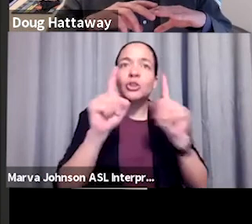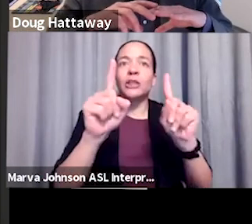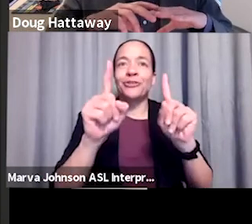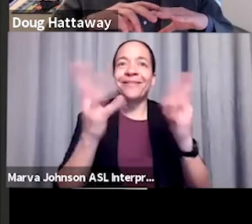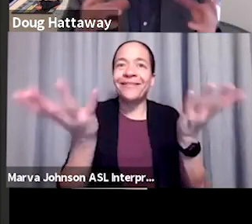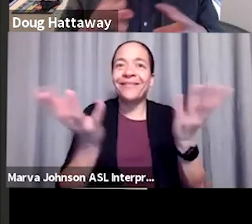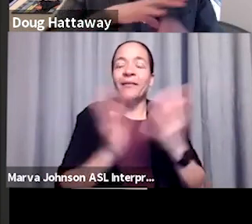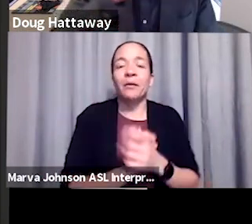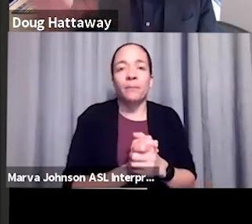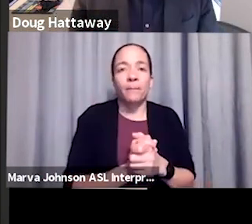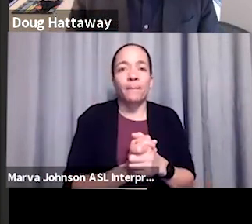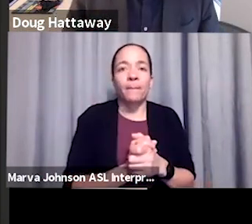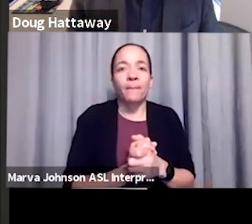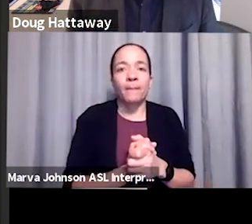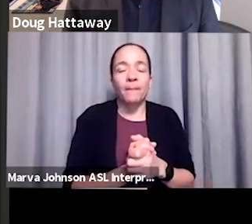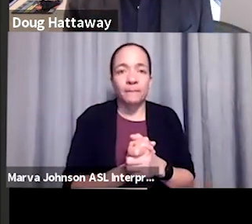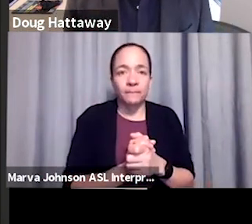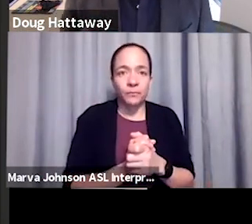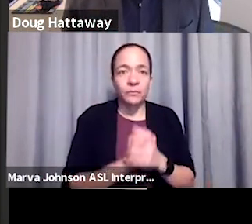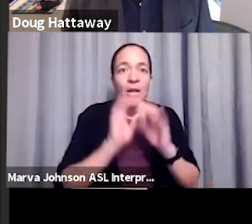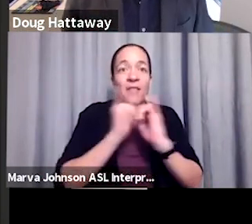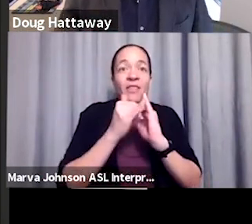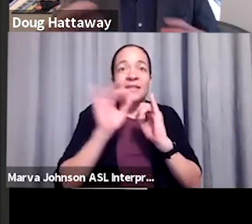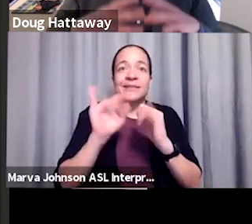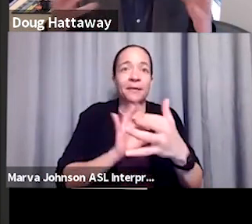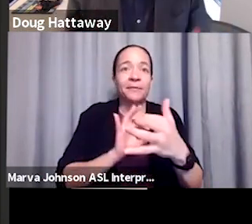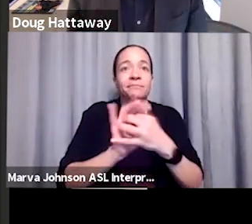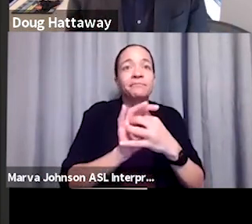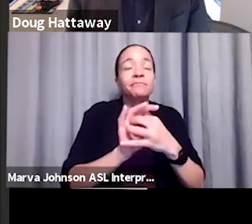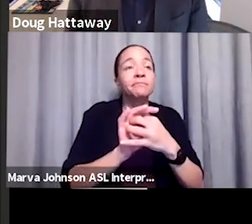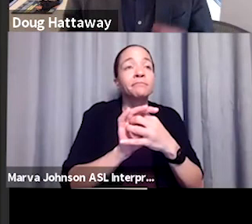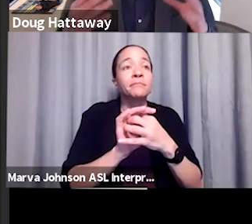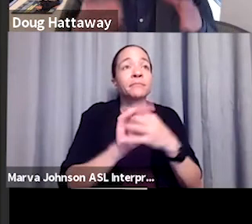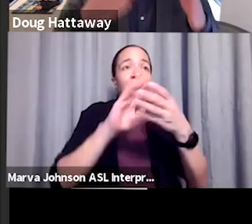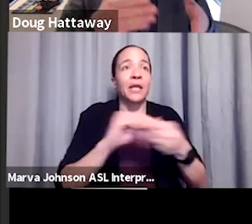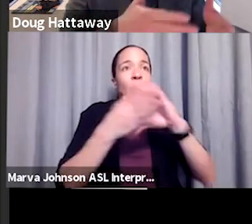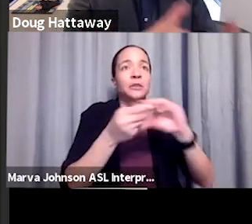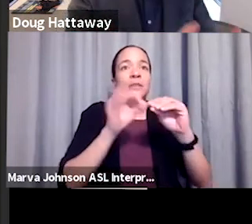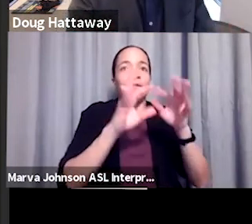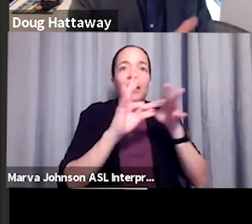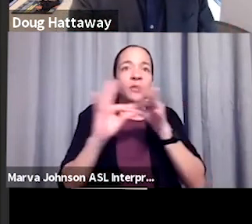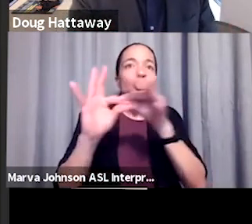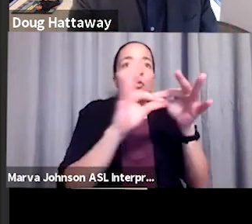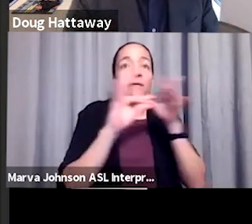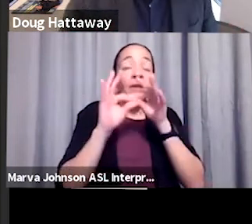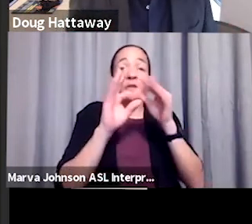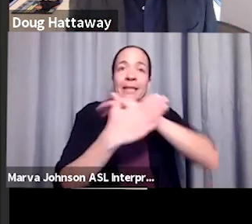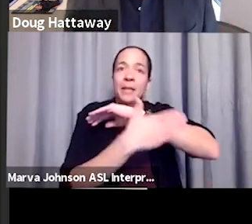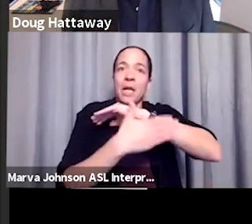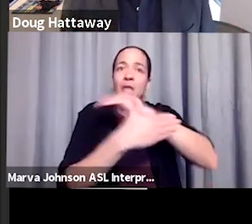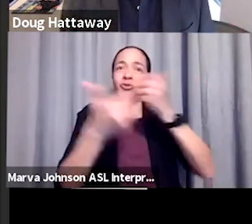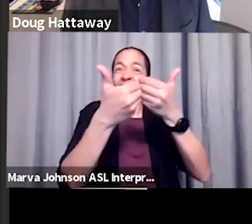And that's how it fits into a narrative, I think, of unity, to bring the country together. Let's solve these problems over